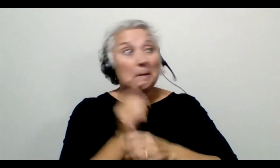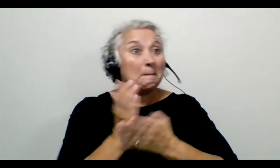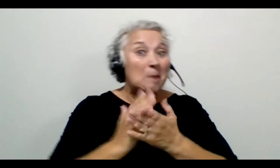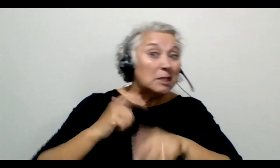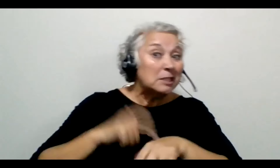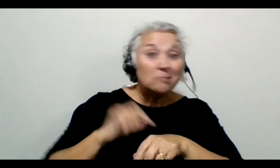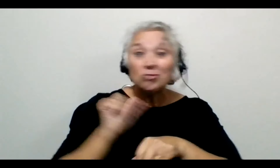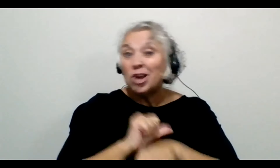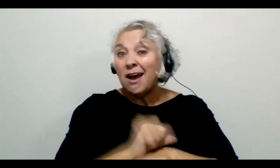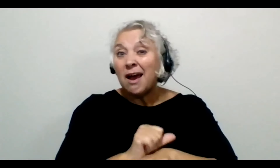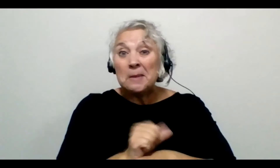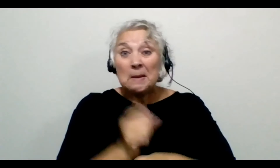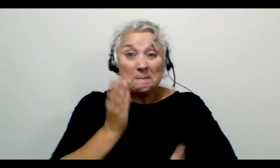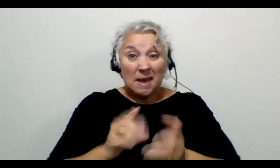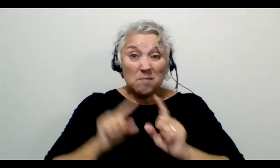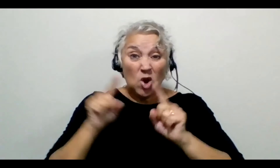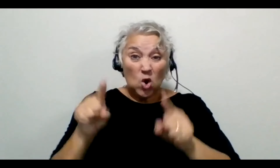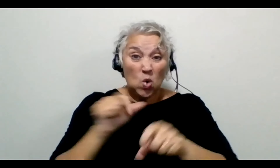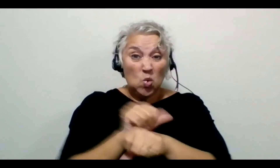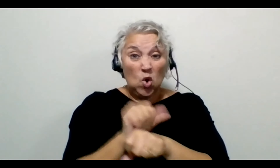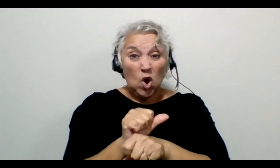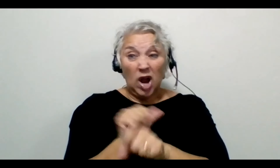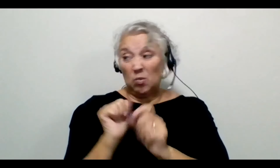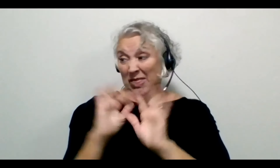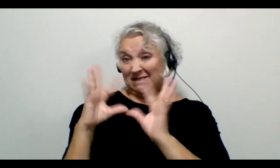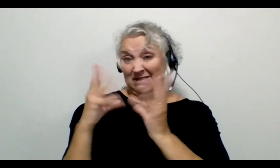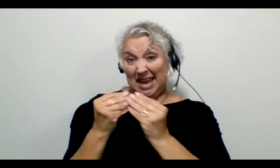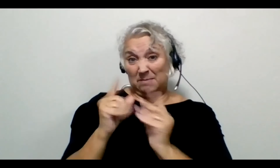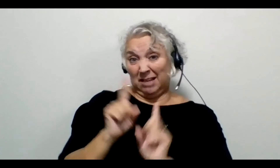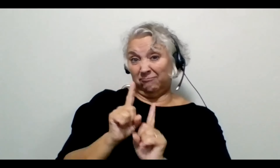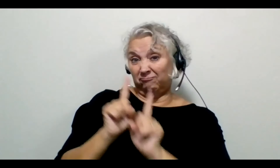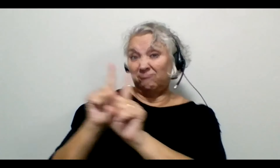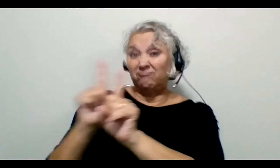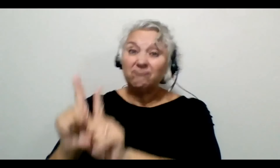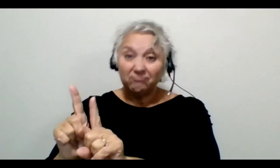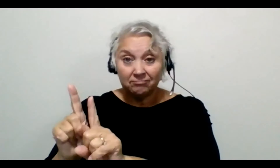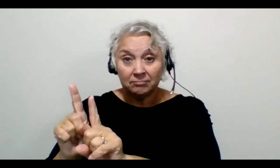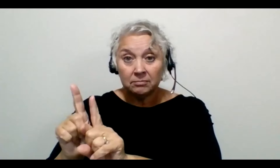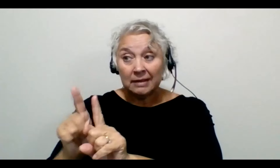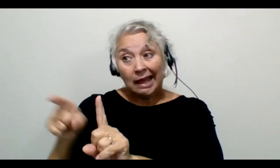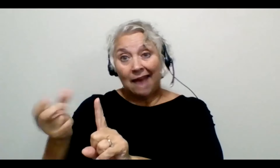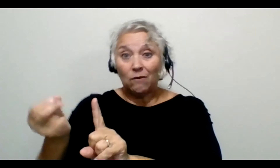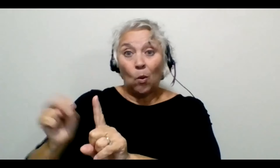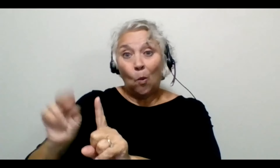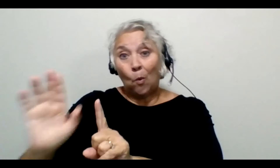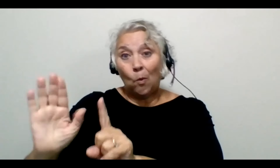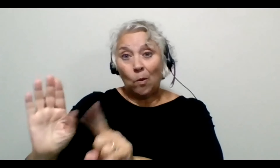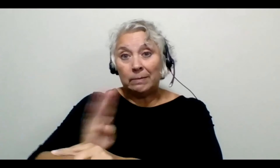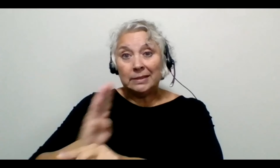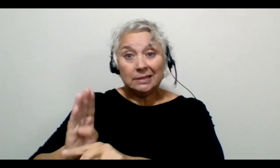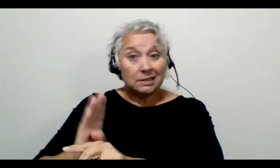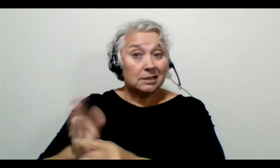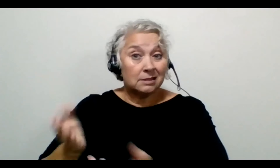may actually go to work with maybe a family member that maybe owns their own business and are going to be working in